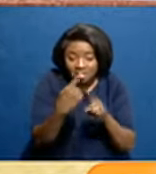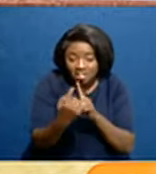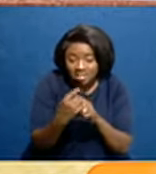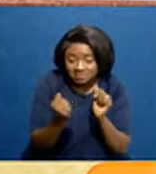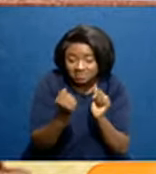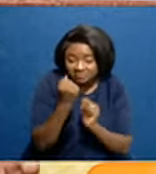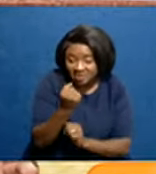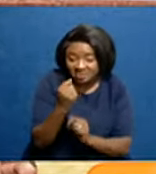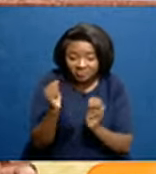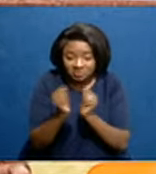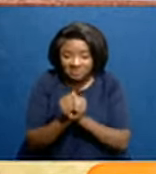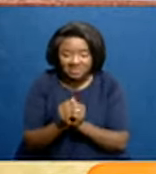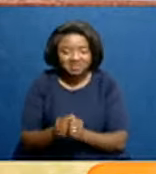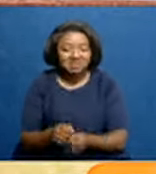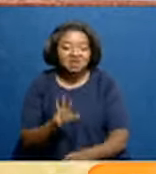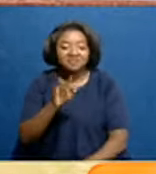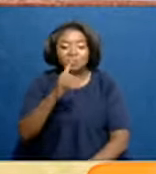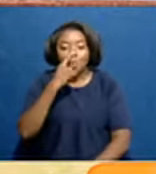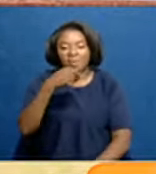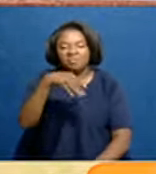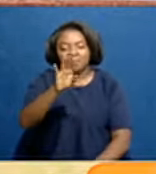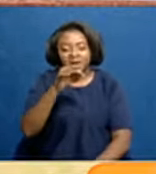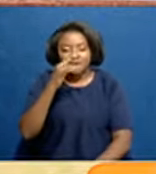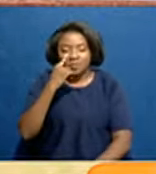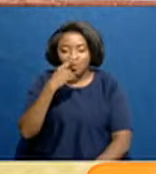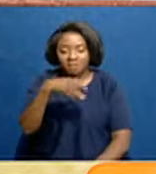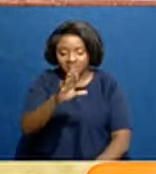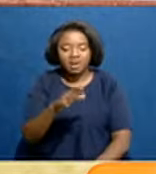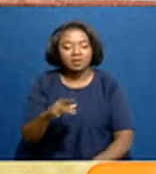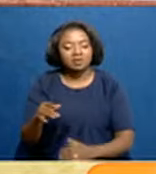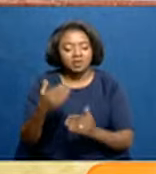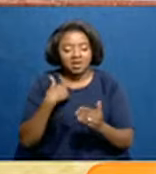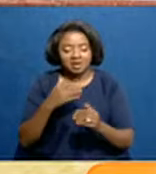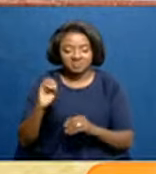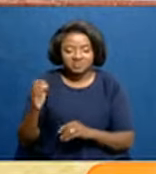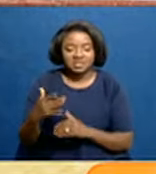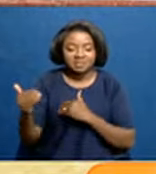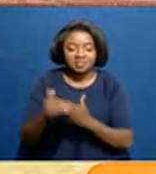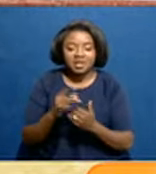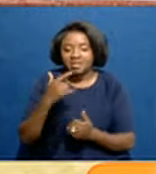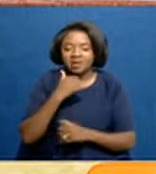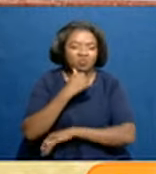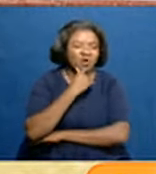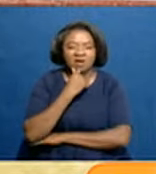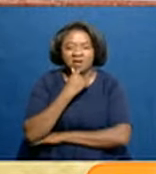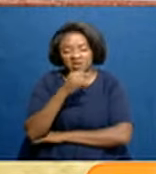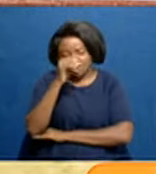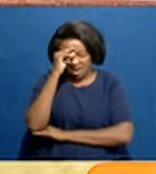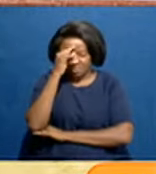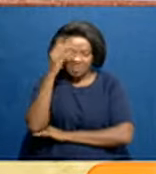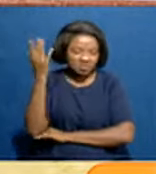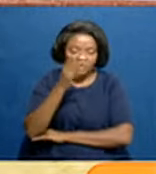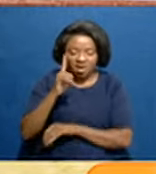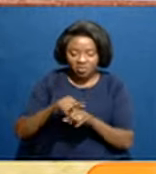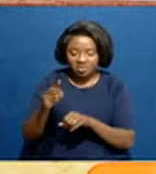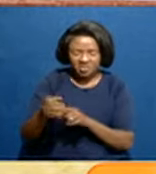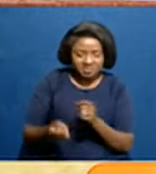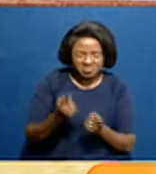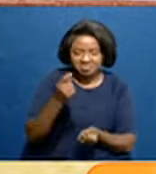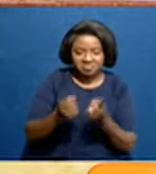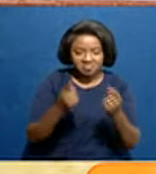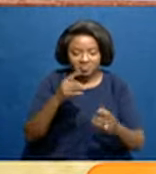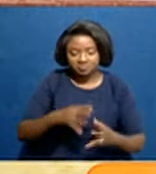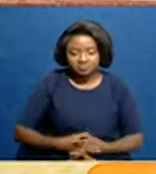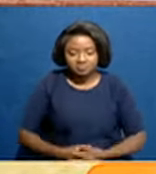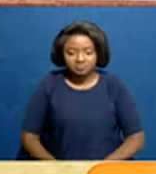there will be a slum right outside your gate. And then you're going to sit back and say, where was government when these slums were coming up?